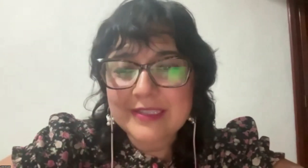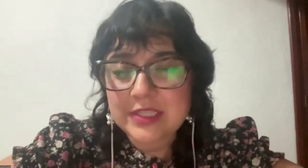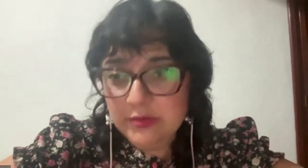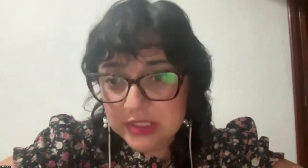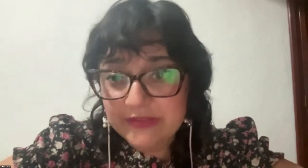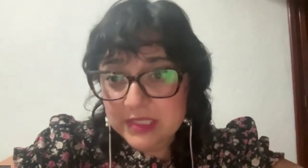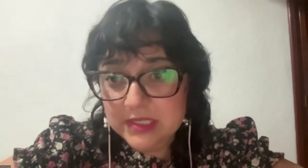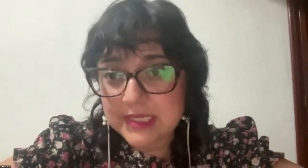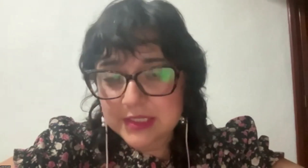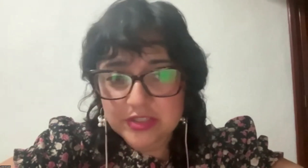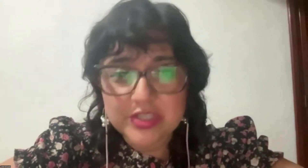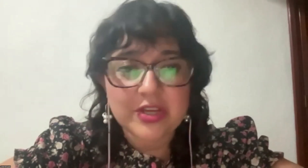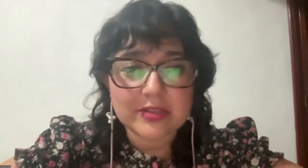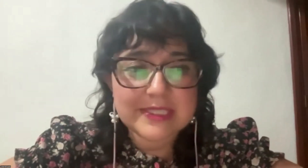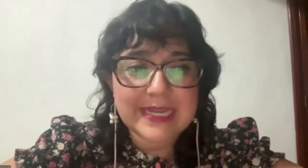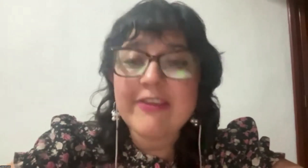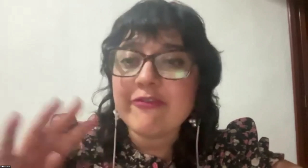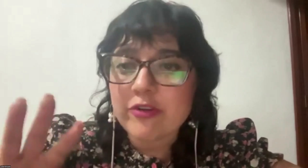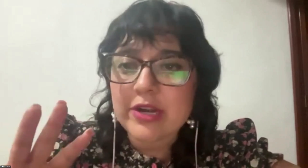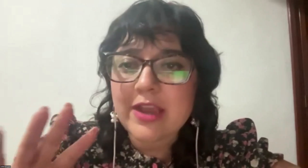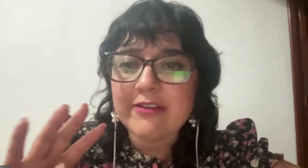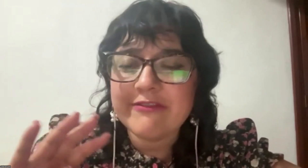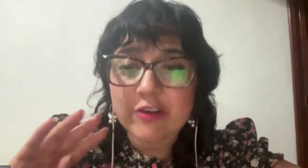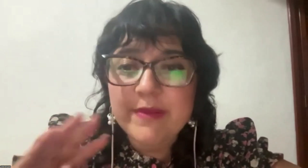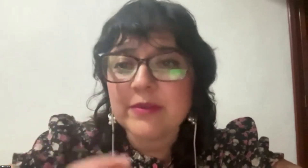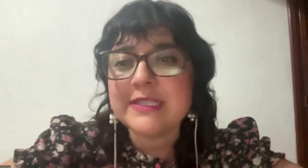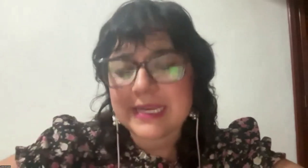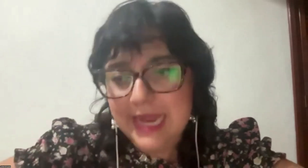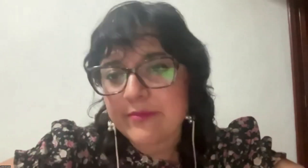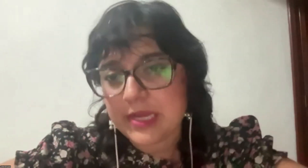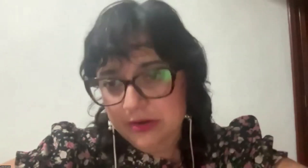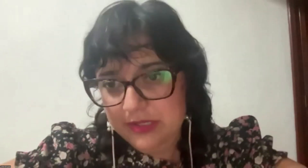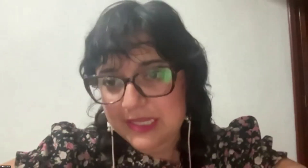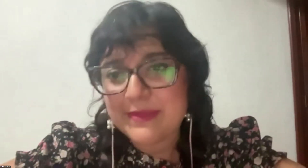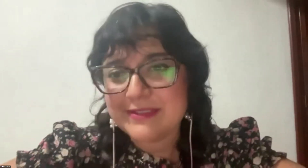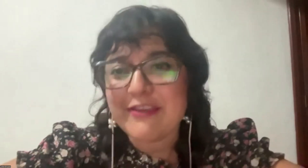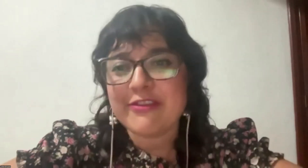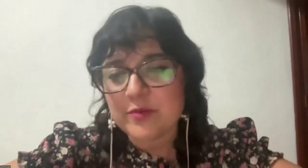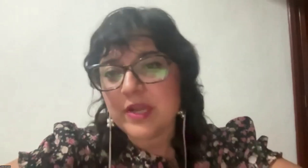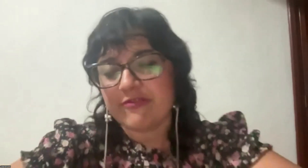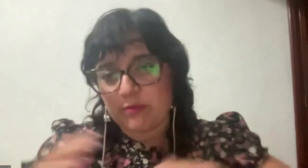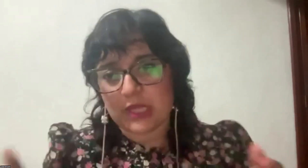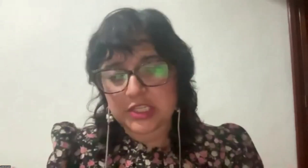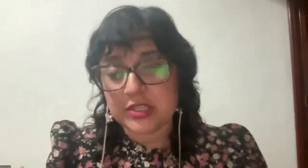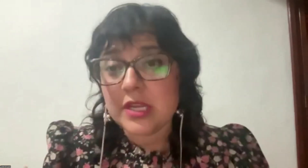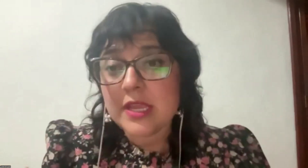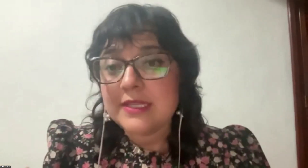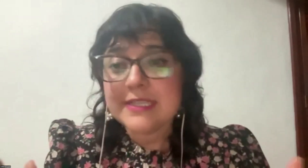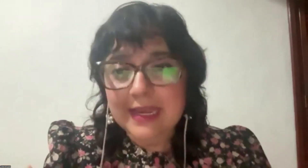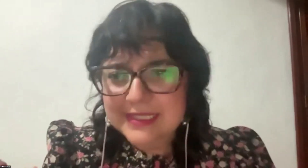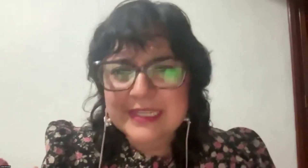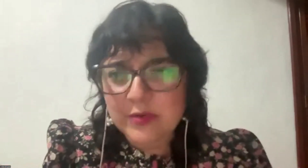people, the director of the institution told us that four people died every year. That means the third part of the